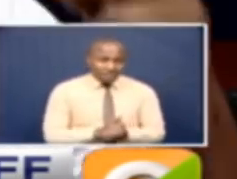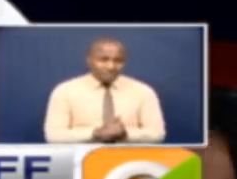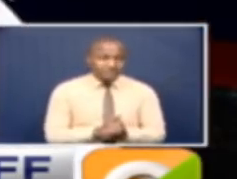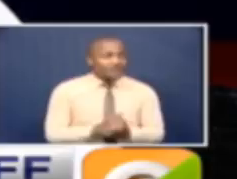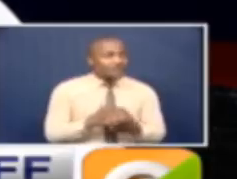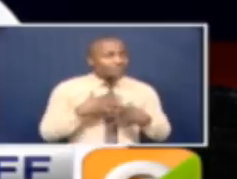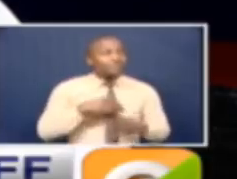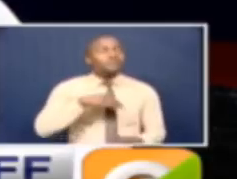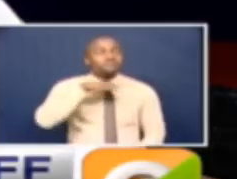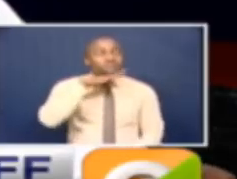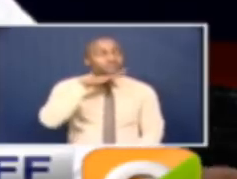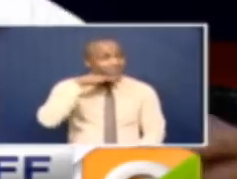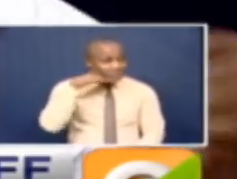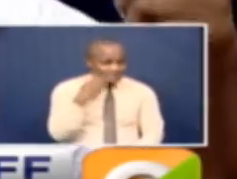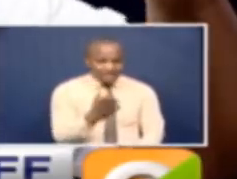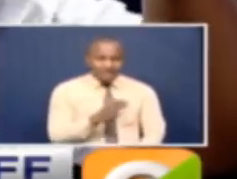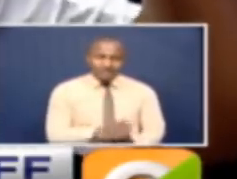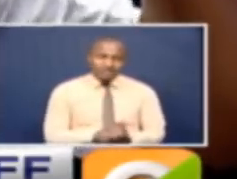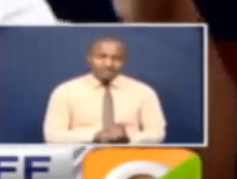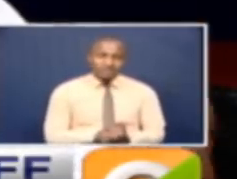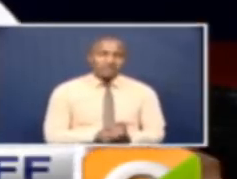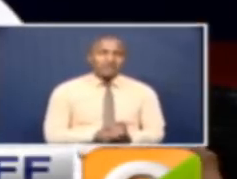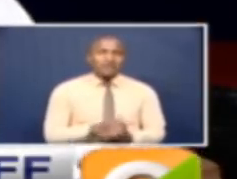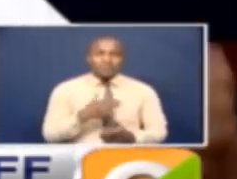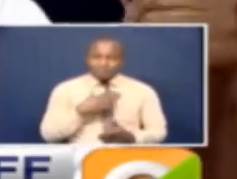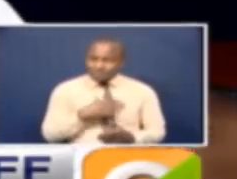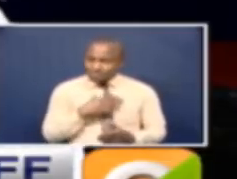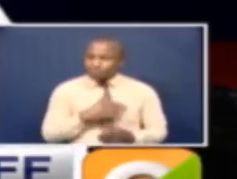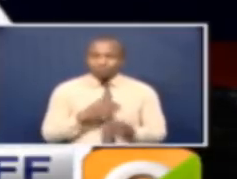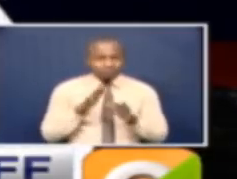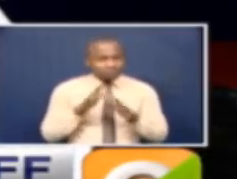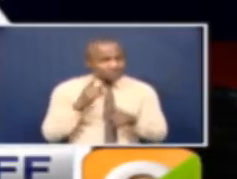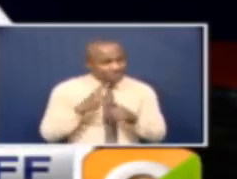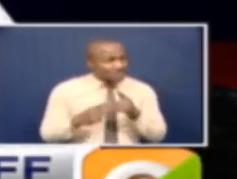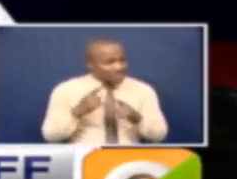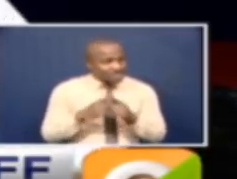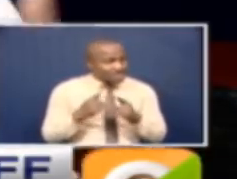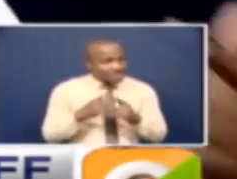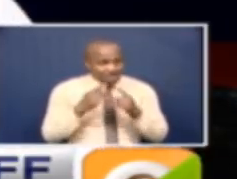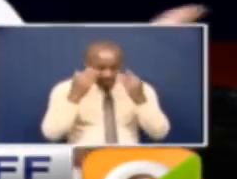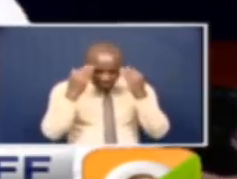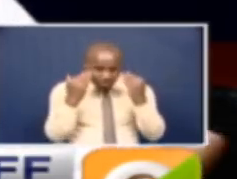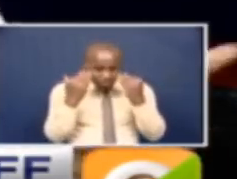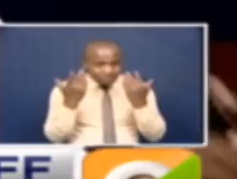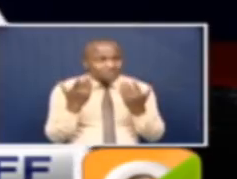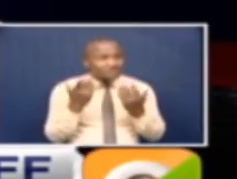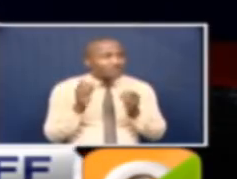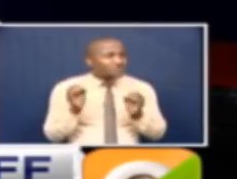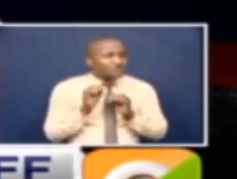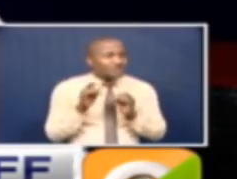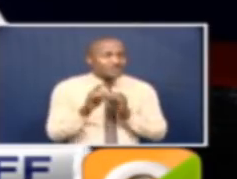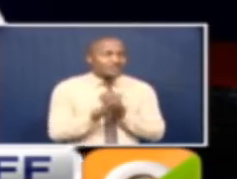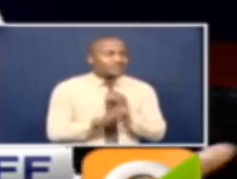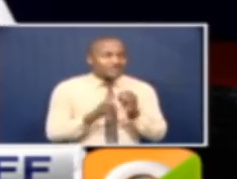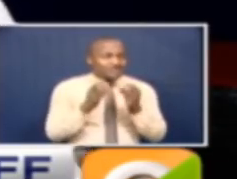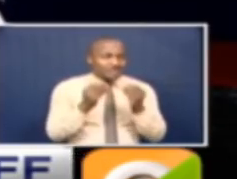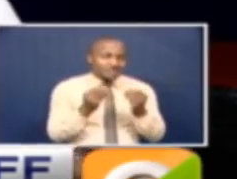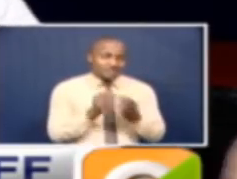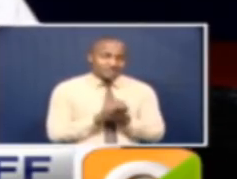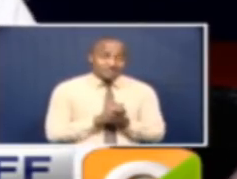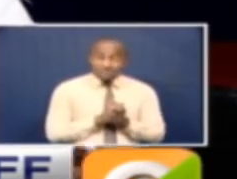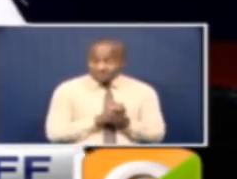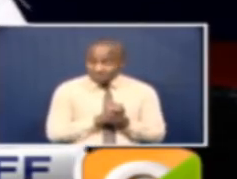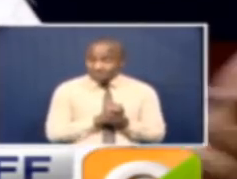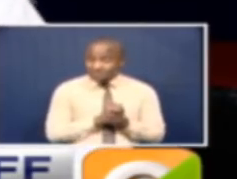their lives. People spent years in coal cells. So nothing in this country came easy. So when he says that